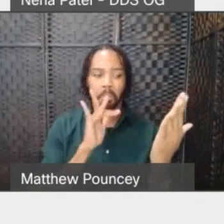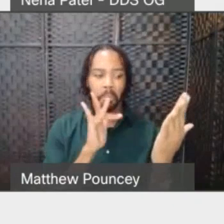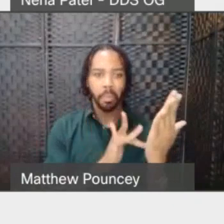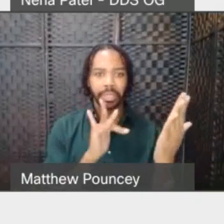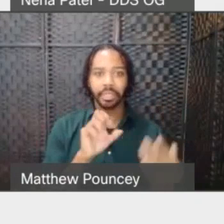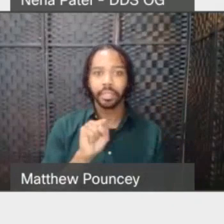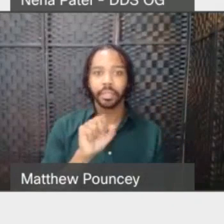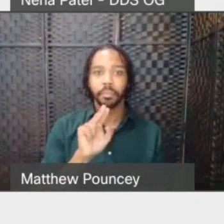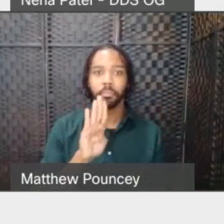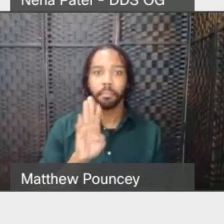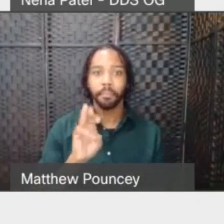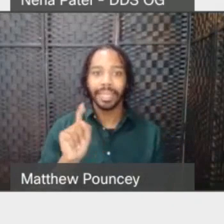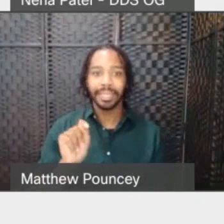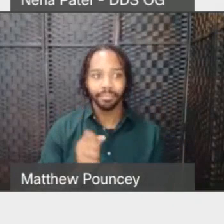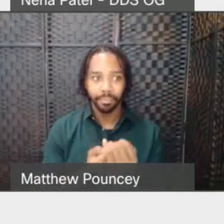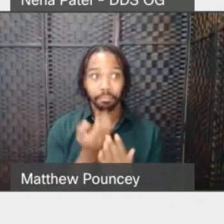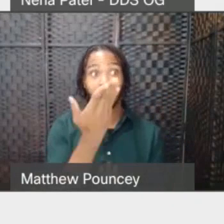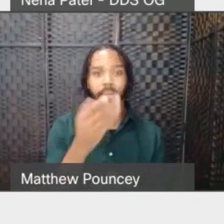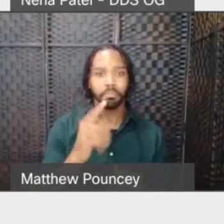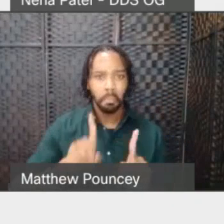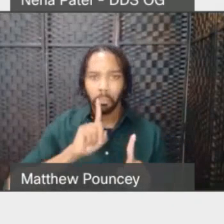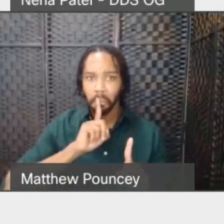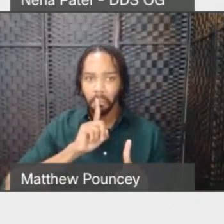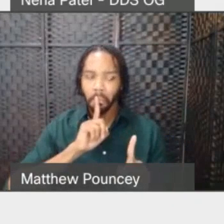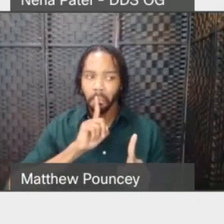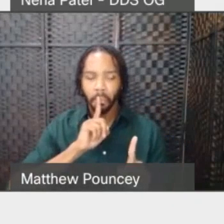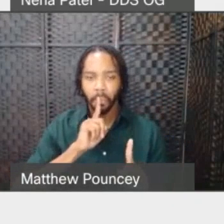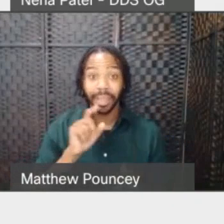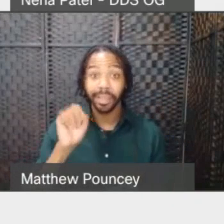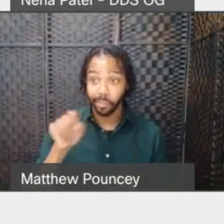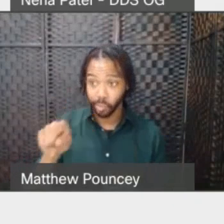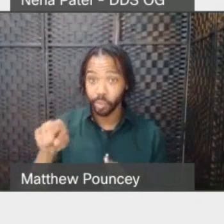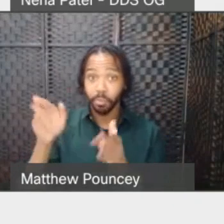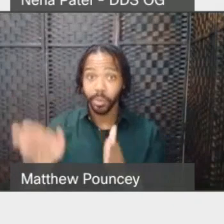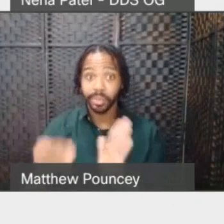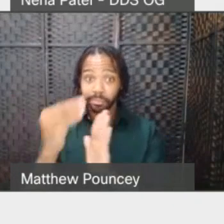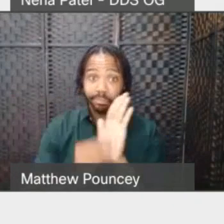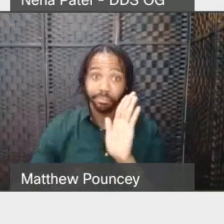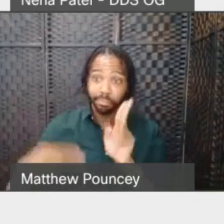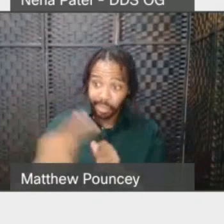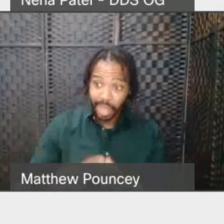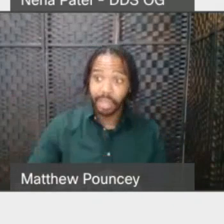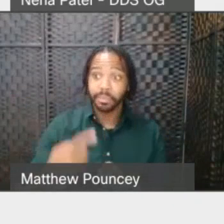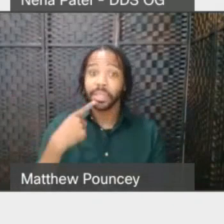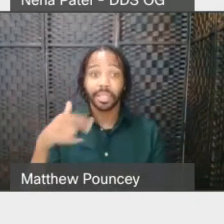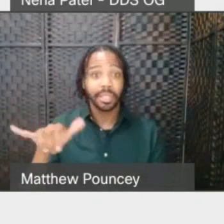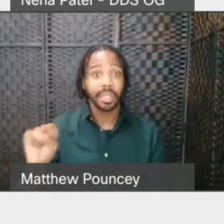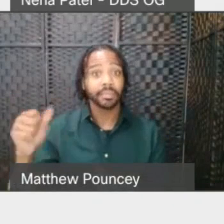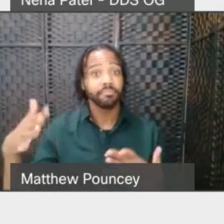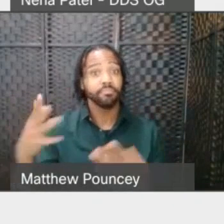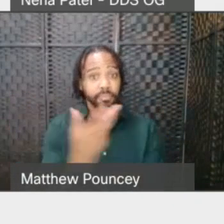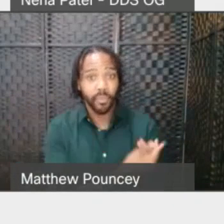a person in completing that information puts their name and says yes, they've been vaccinated, it then